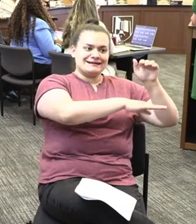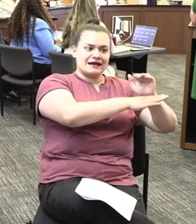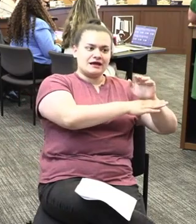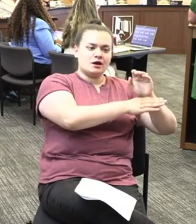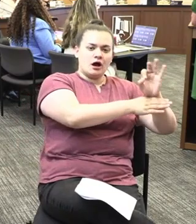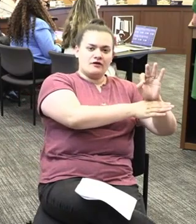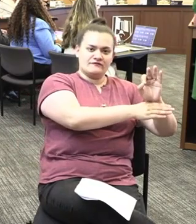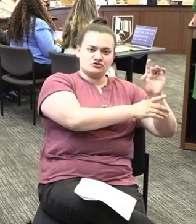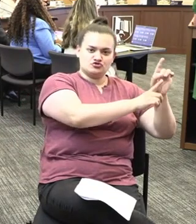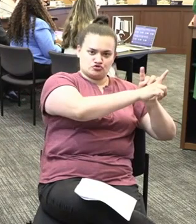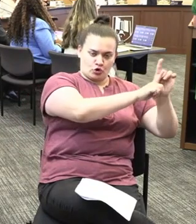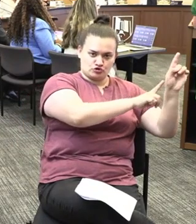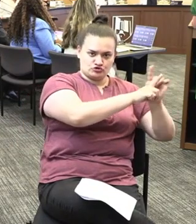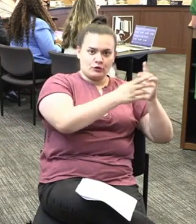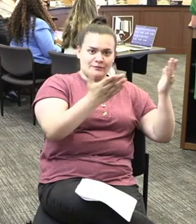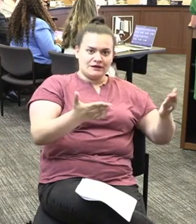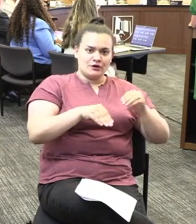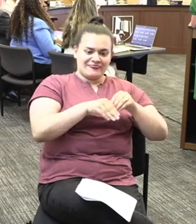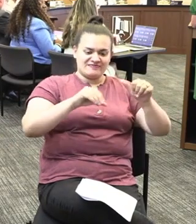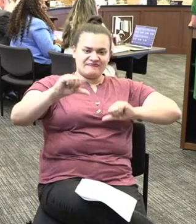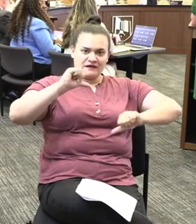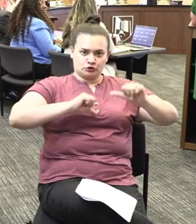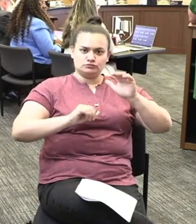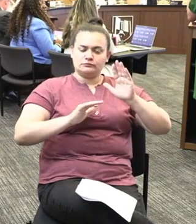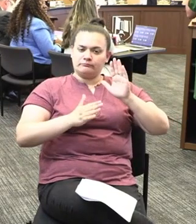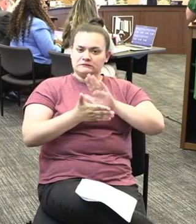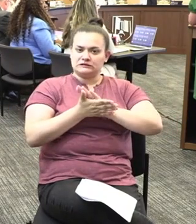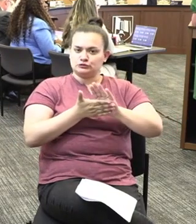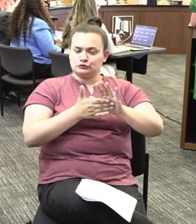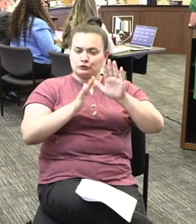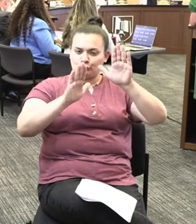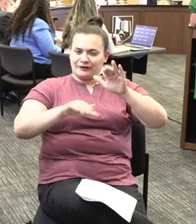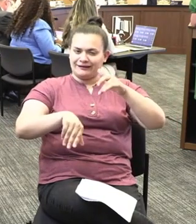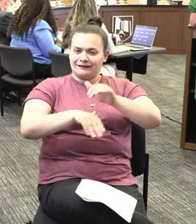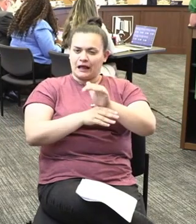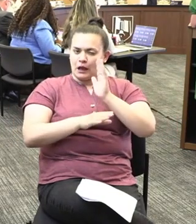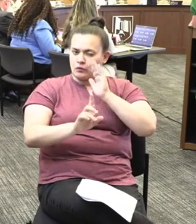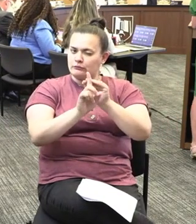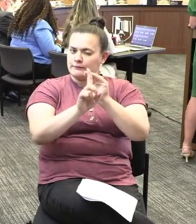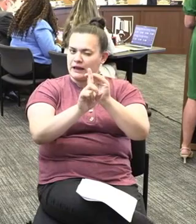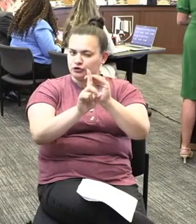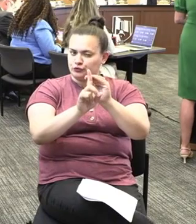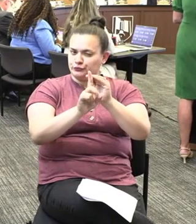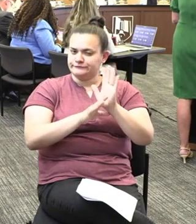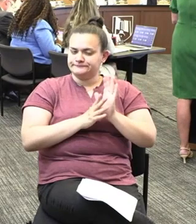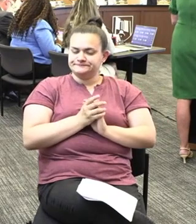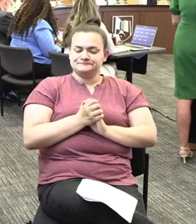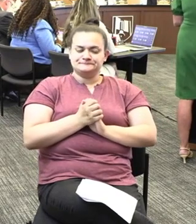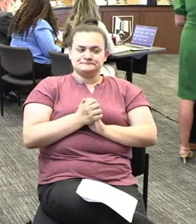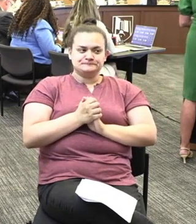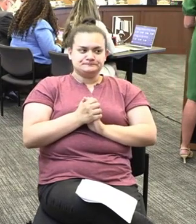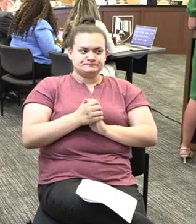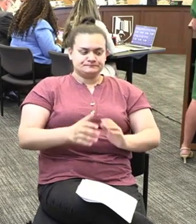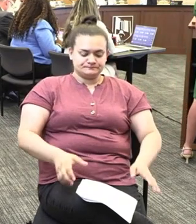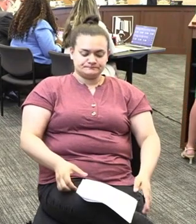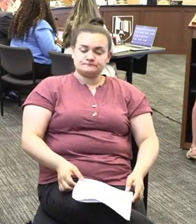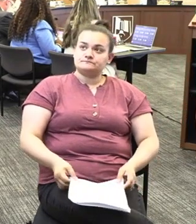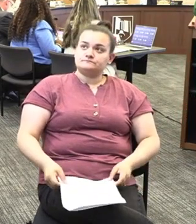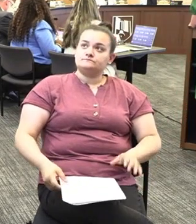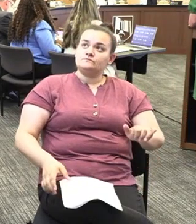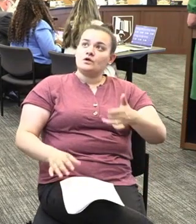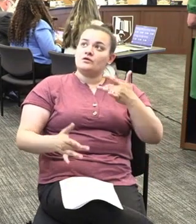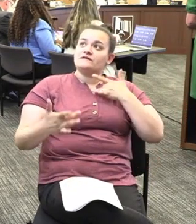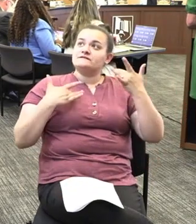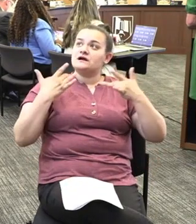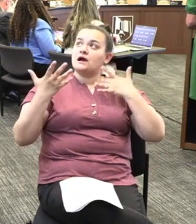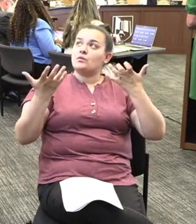our theater. It will be a great night. So I'll keep reminding you every month about it, I'm sure. The other event that I